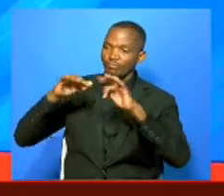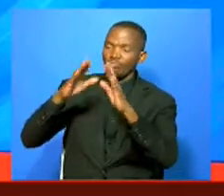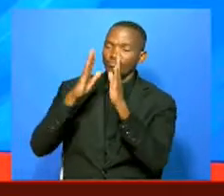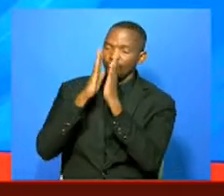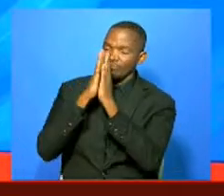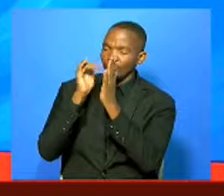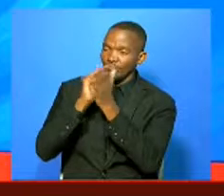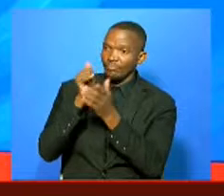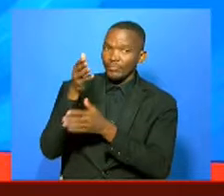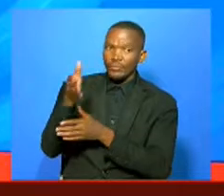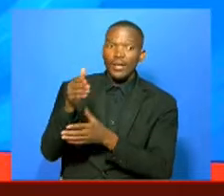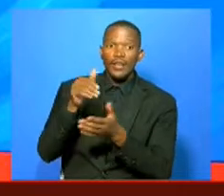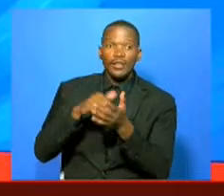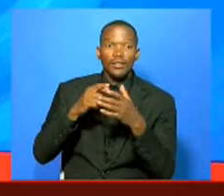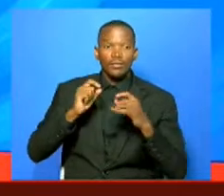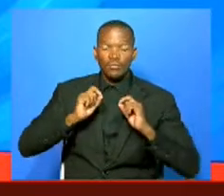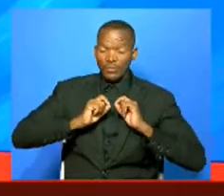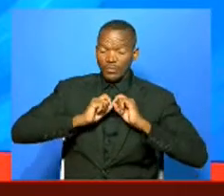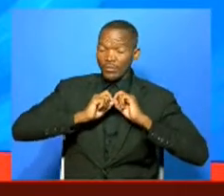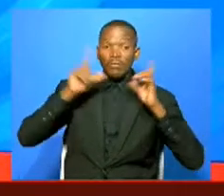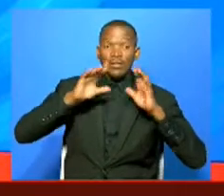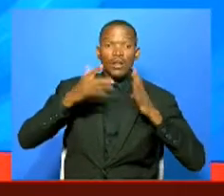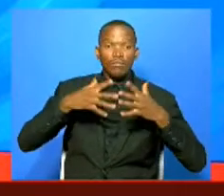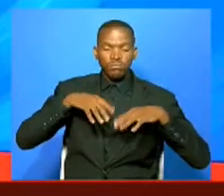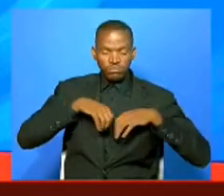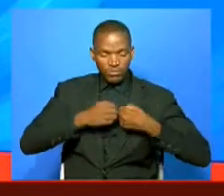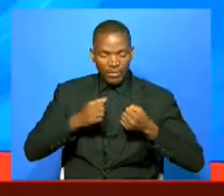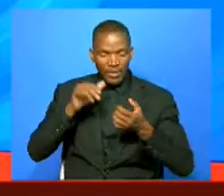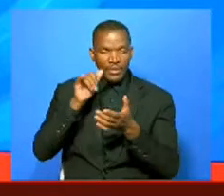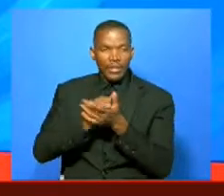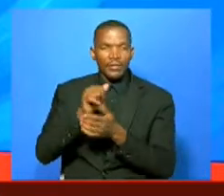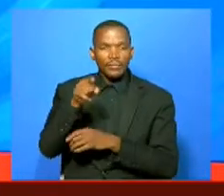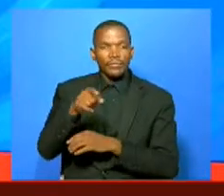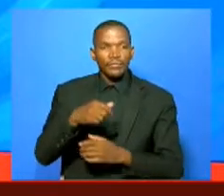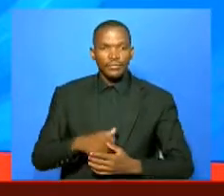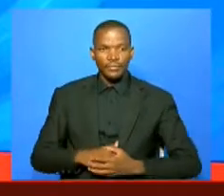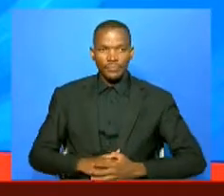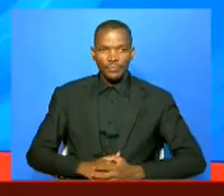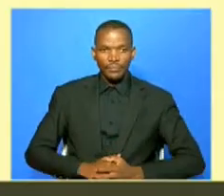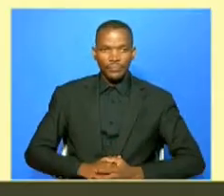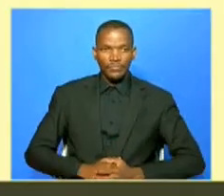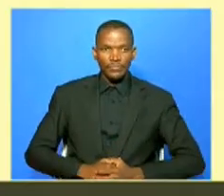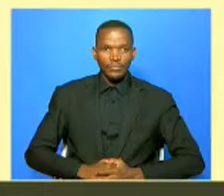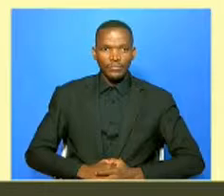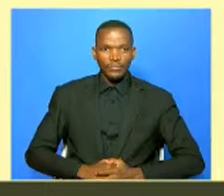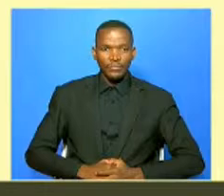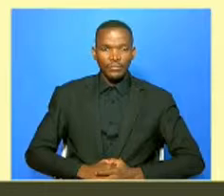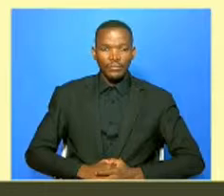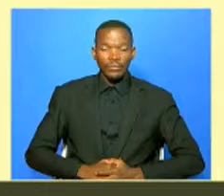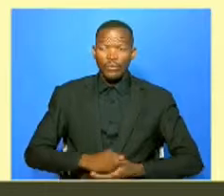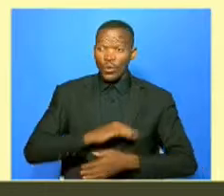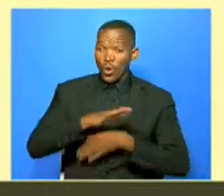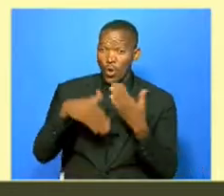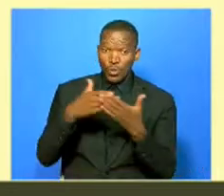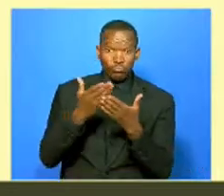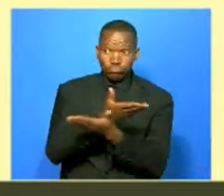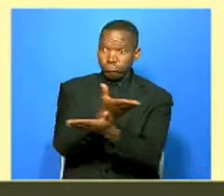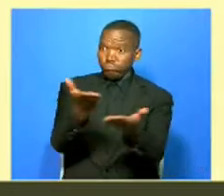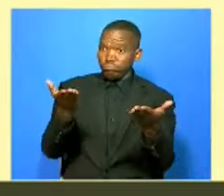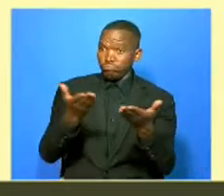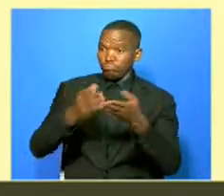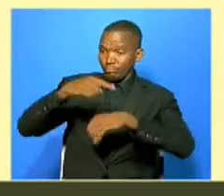ya kgomotso ba gamaregile go utlwa botlhoko ka tiragalo e. Mamosisiska wa bega. Bagaeso nako e re le mo go